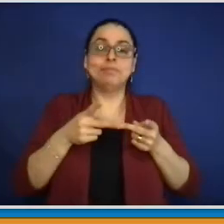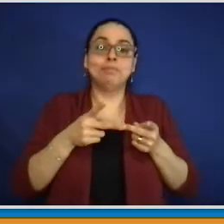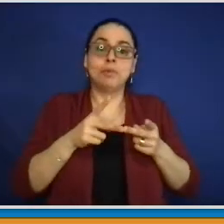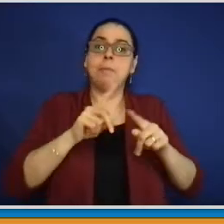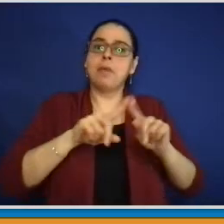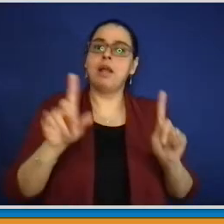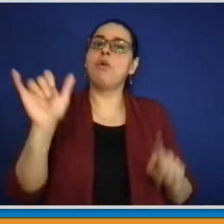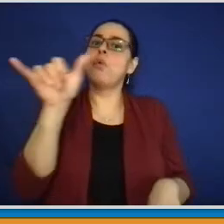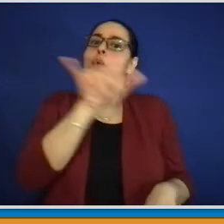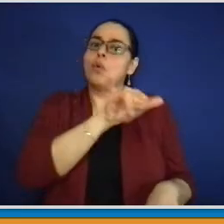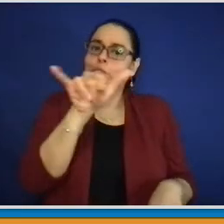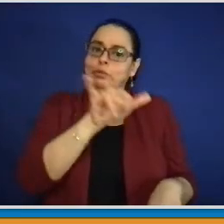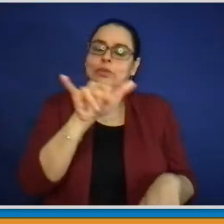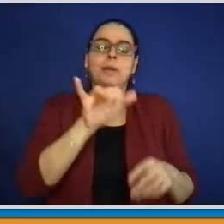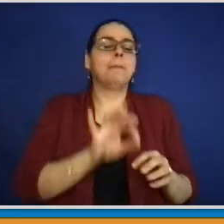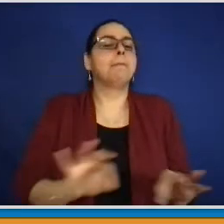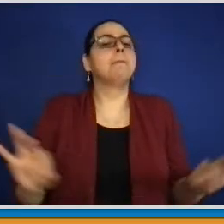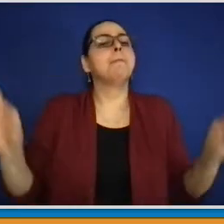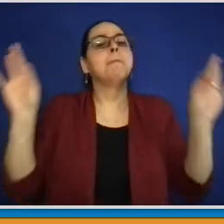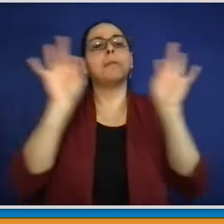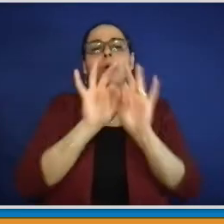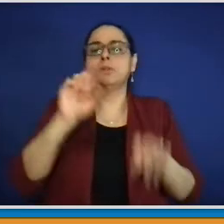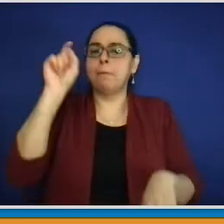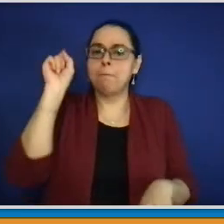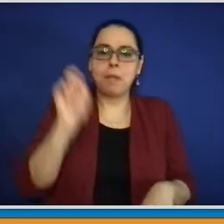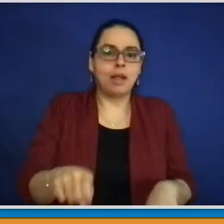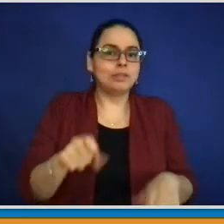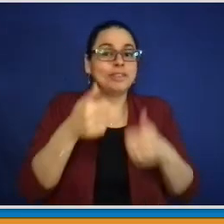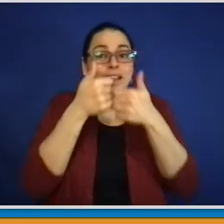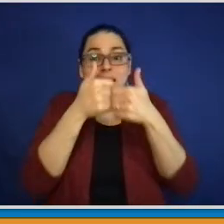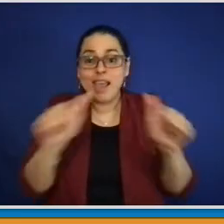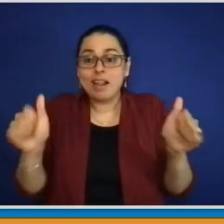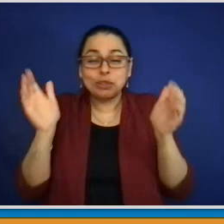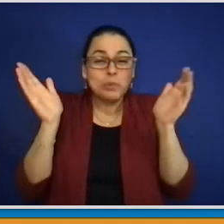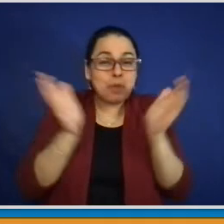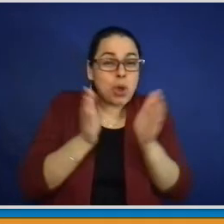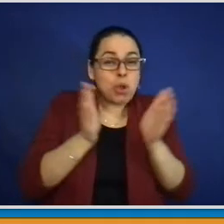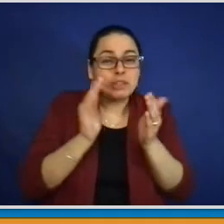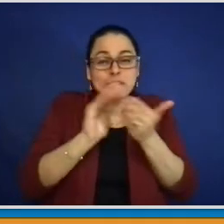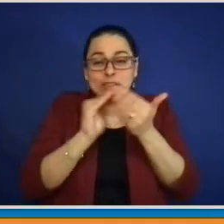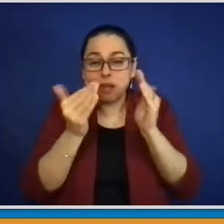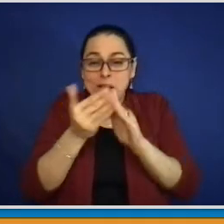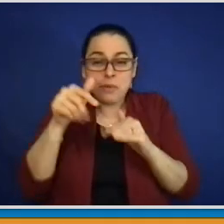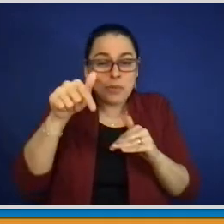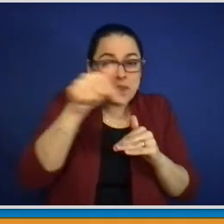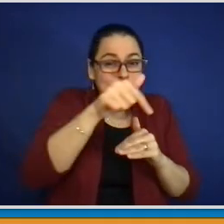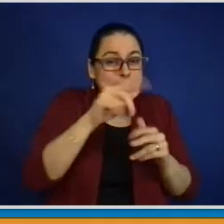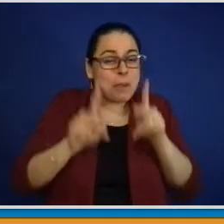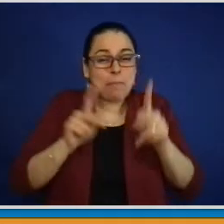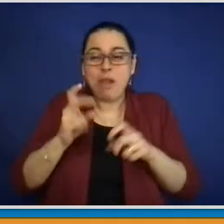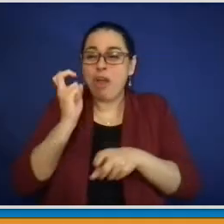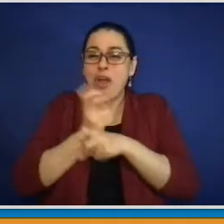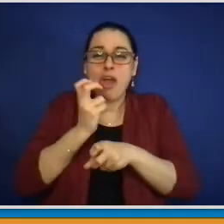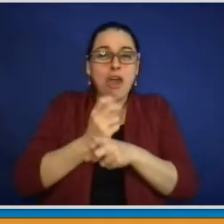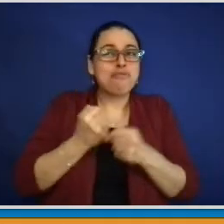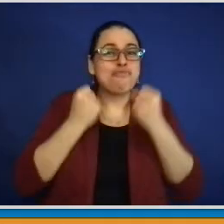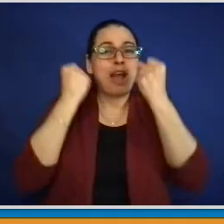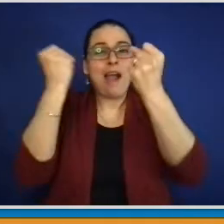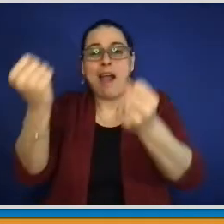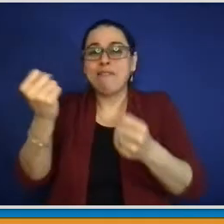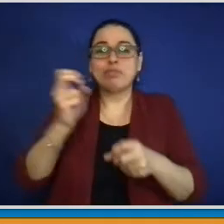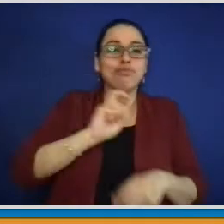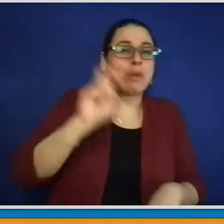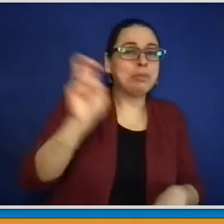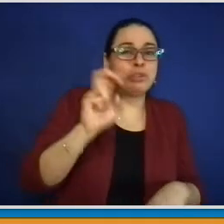those folks happen to be, whether it's at a pop-up site, whether it's a mass vaccination site, same thing with the test units. We have had from Westchester